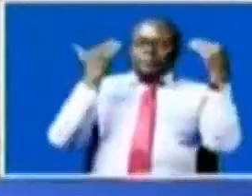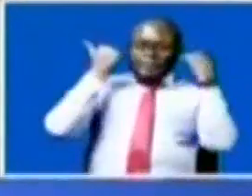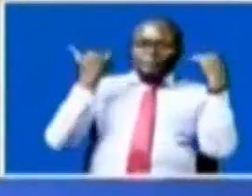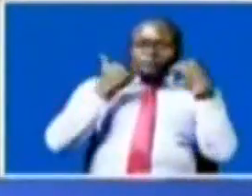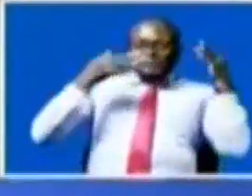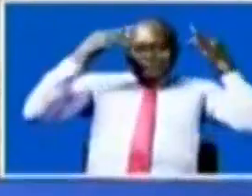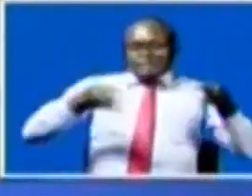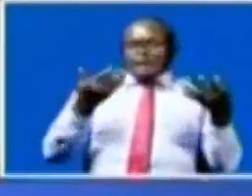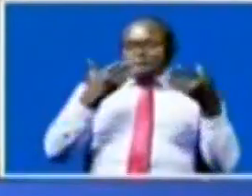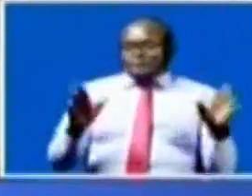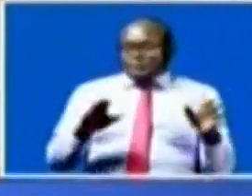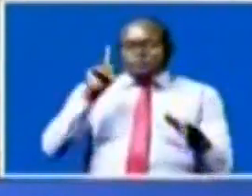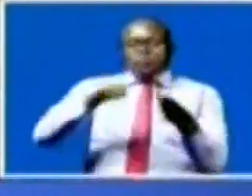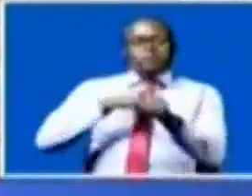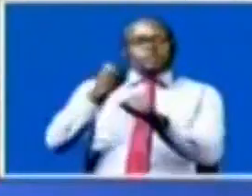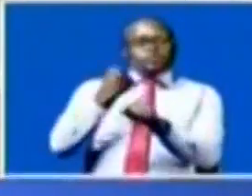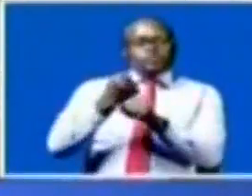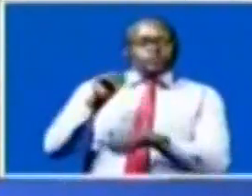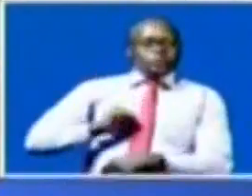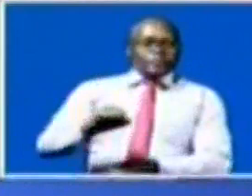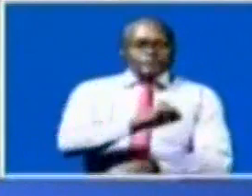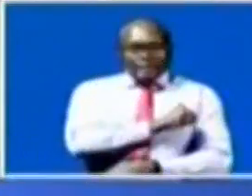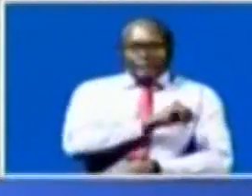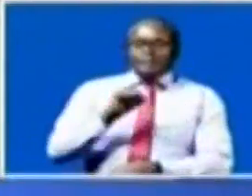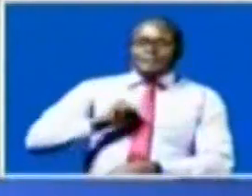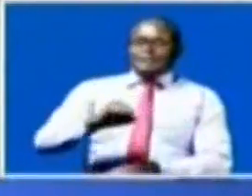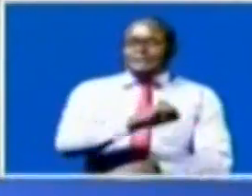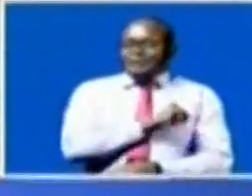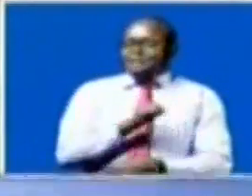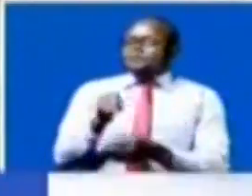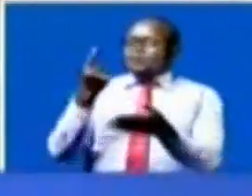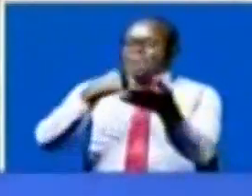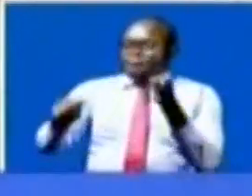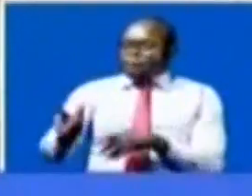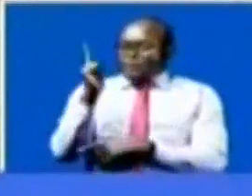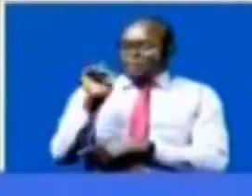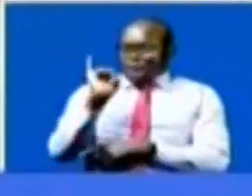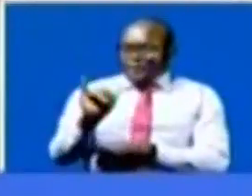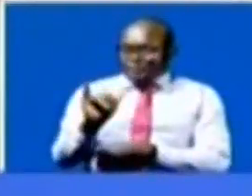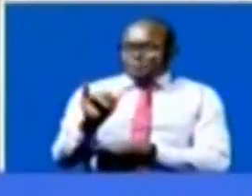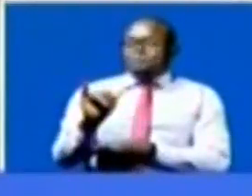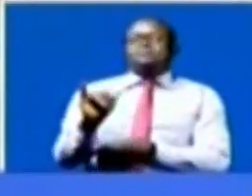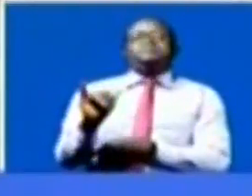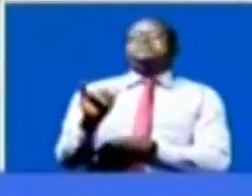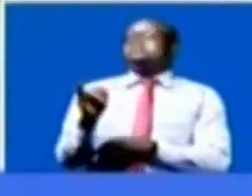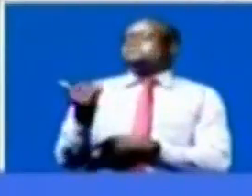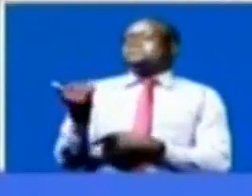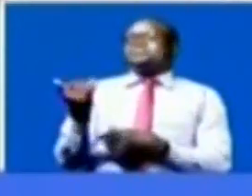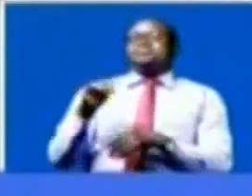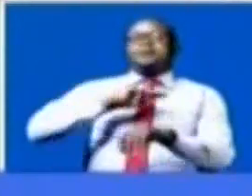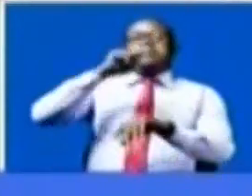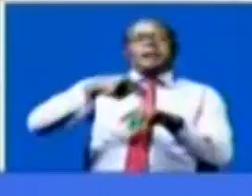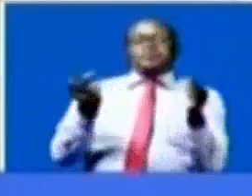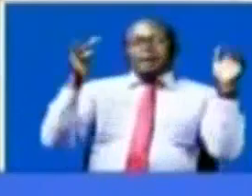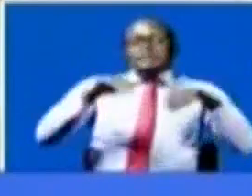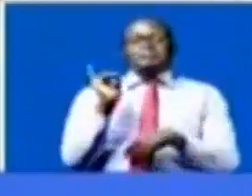ruling. What we did in the Senate is to go and actually legislate on it. That bill has been lying in the National Assembly about how